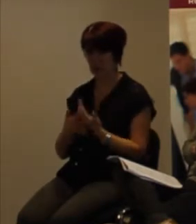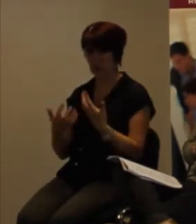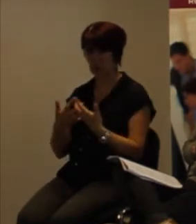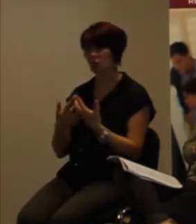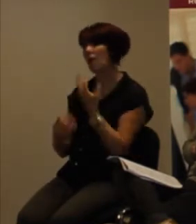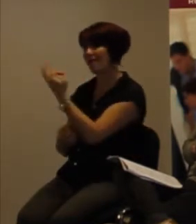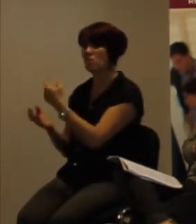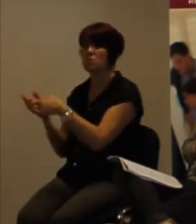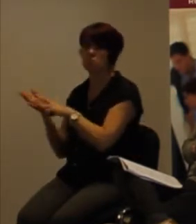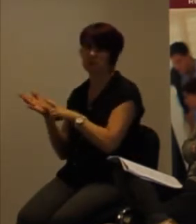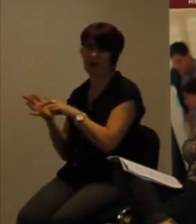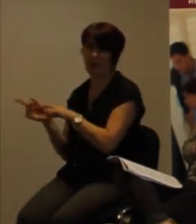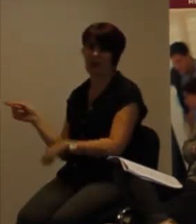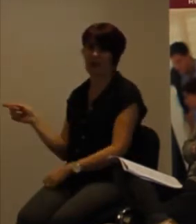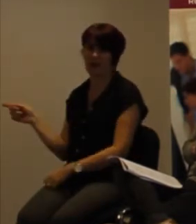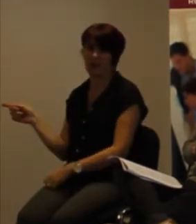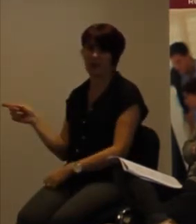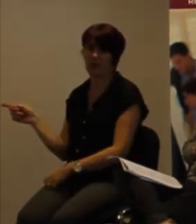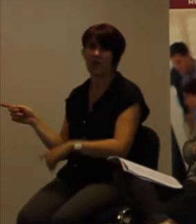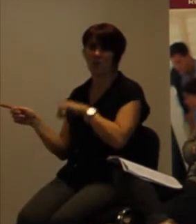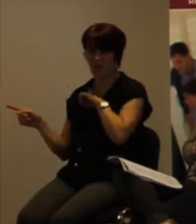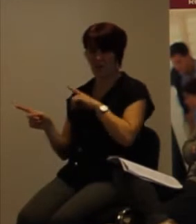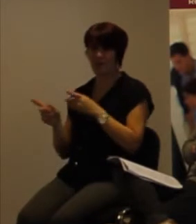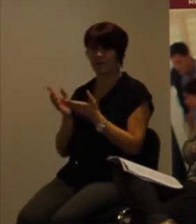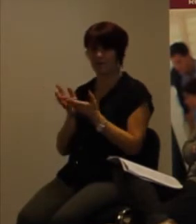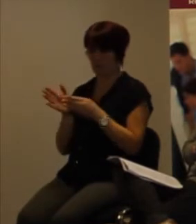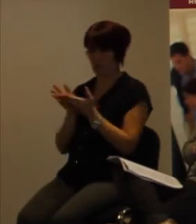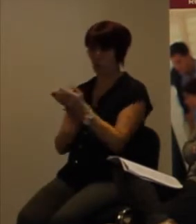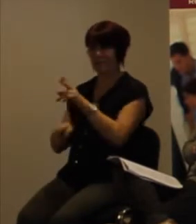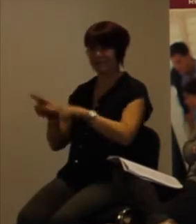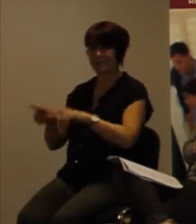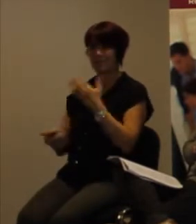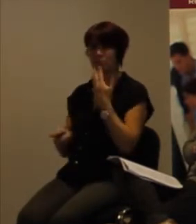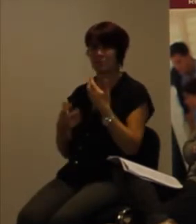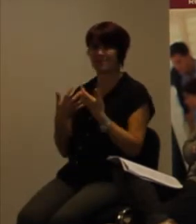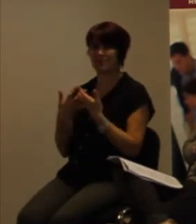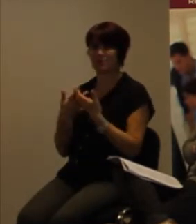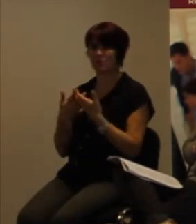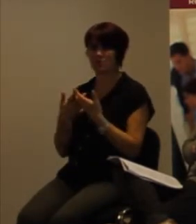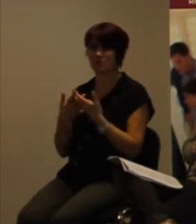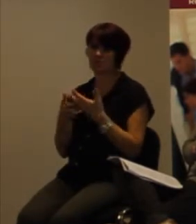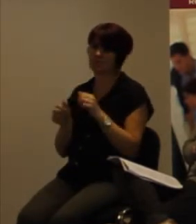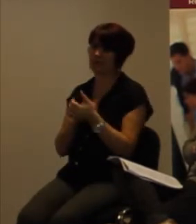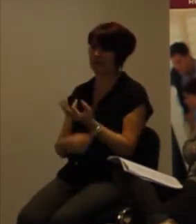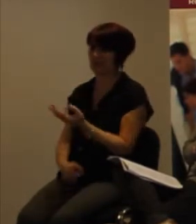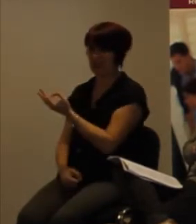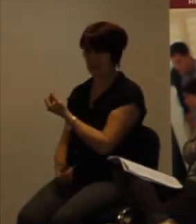technology. This is use of technology in assessment to support a learner. There are issues that may